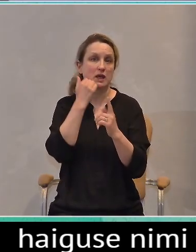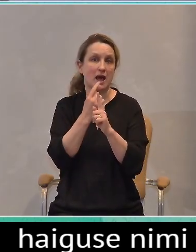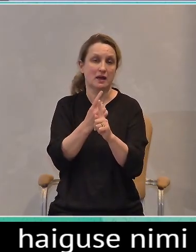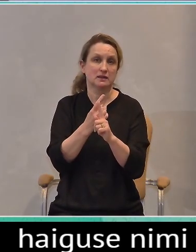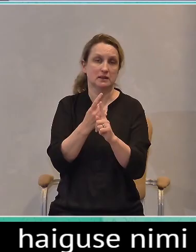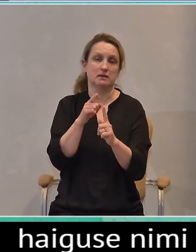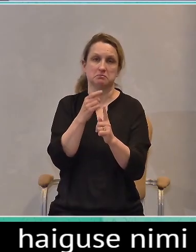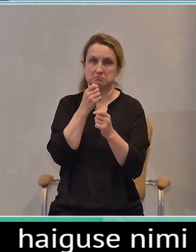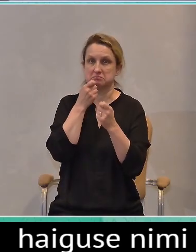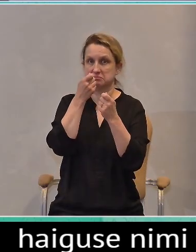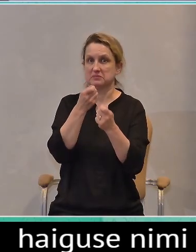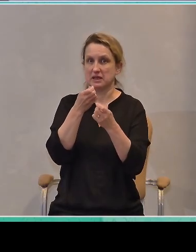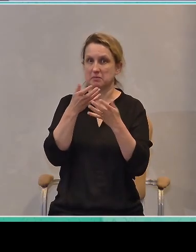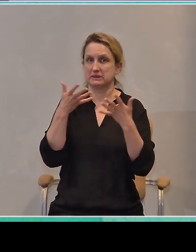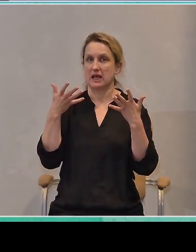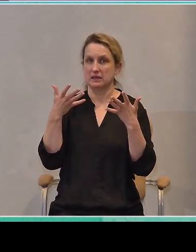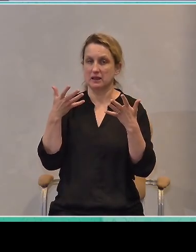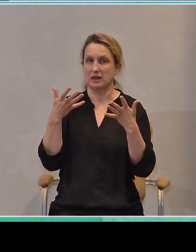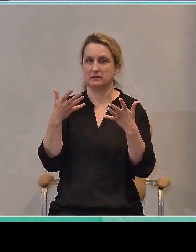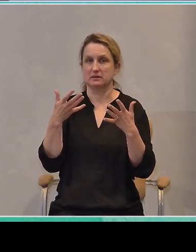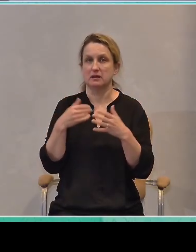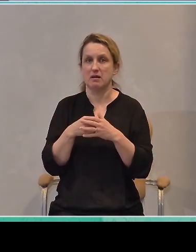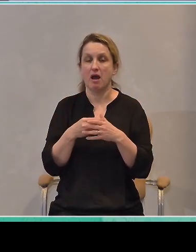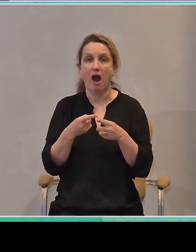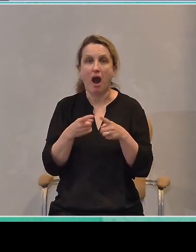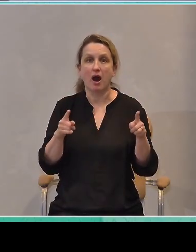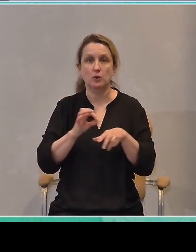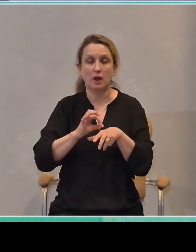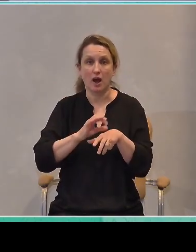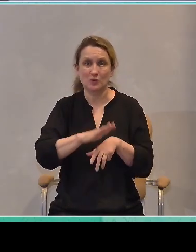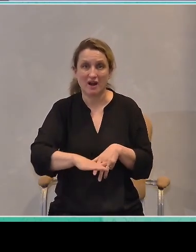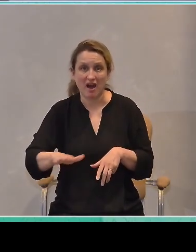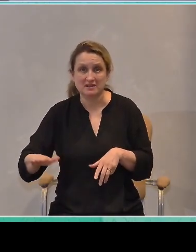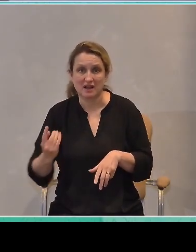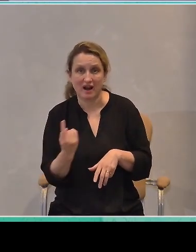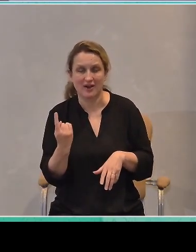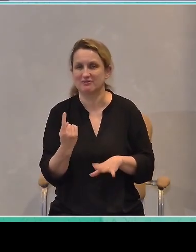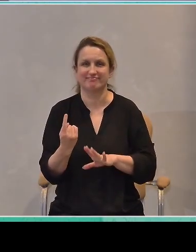in the registry. On the left, the age distribution.